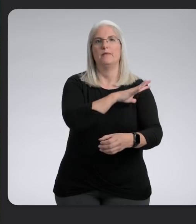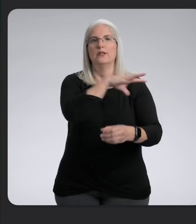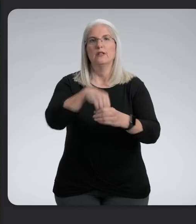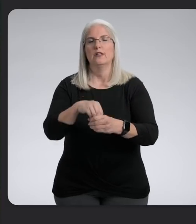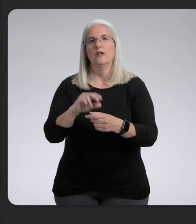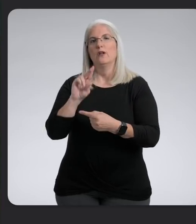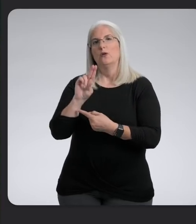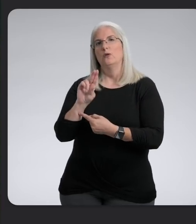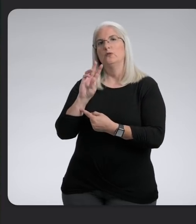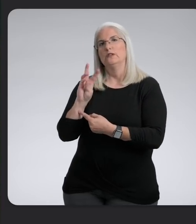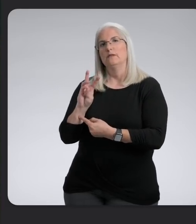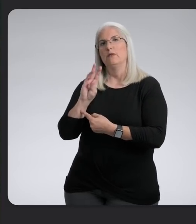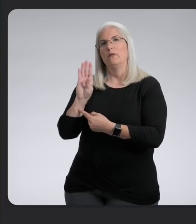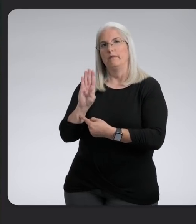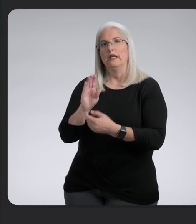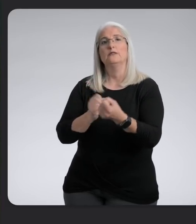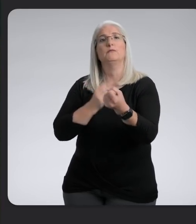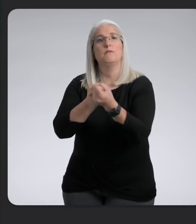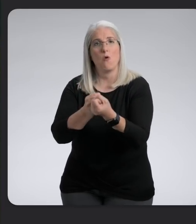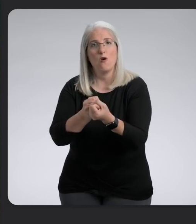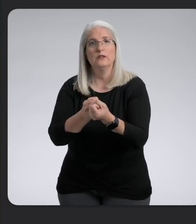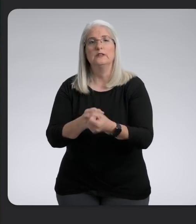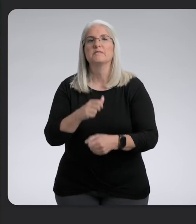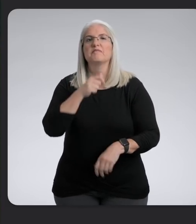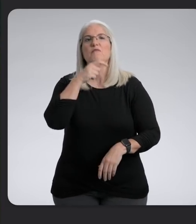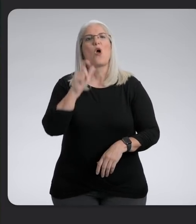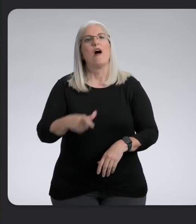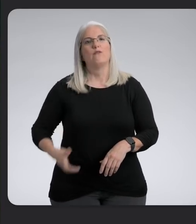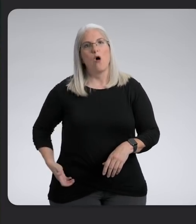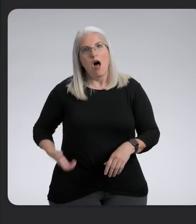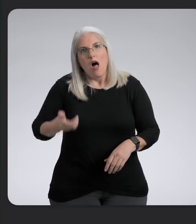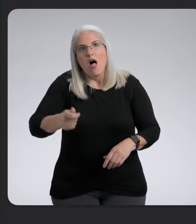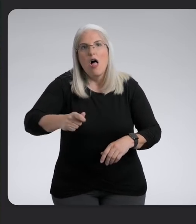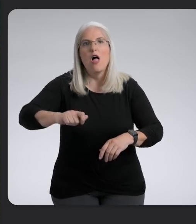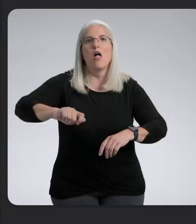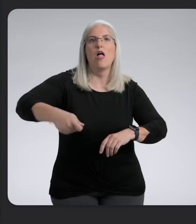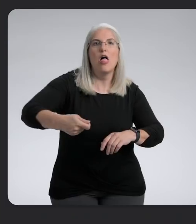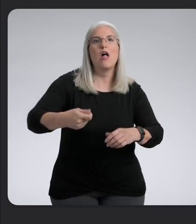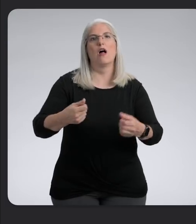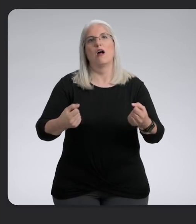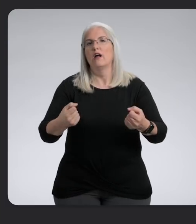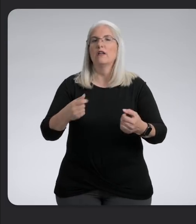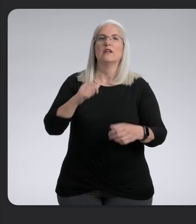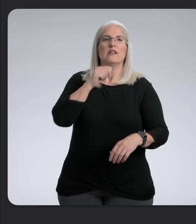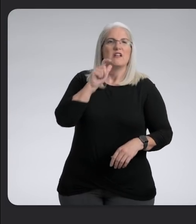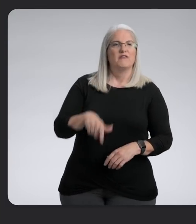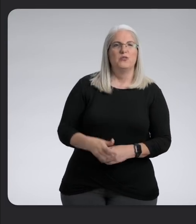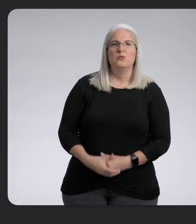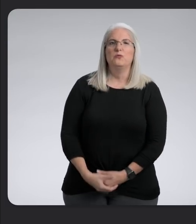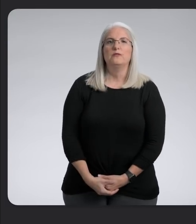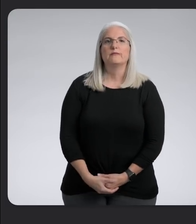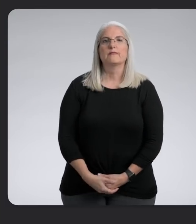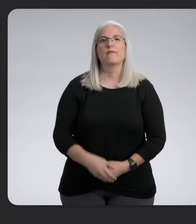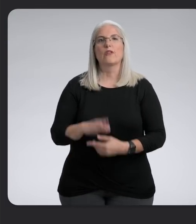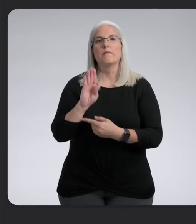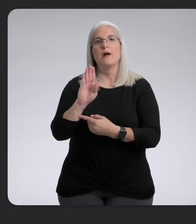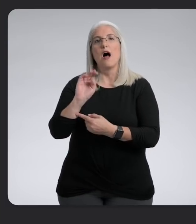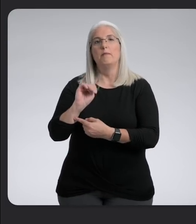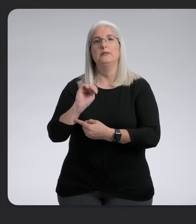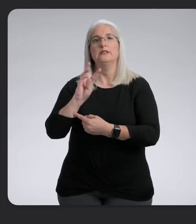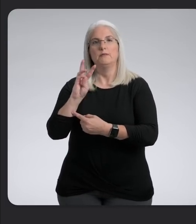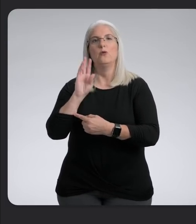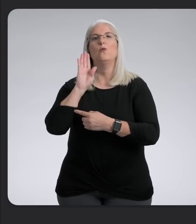and drive experience. No need to take your iPhone out of your bag or pocket. BMW and others will ship cars